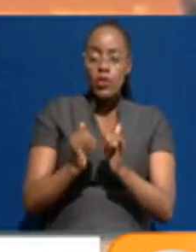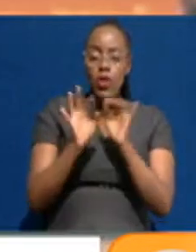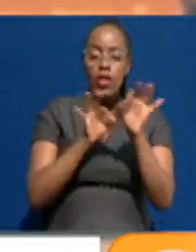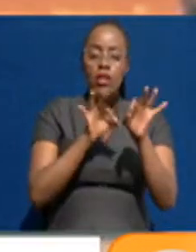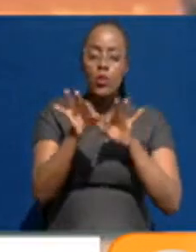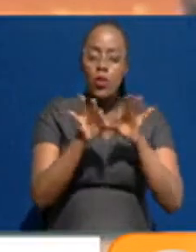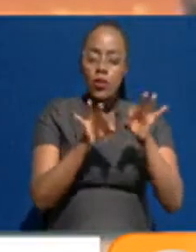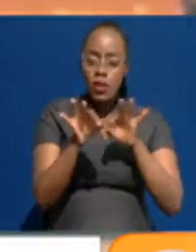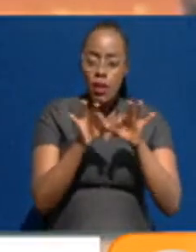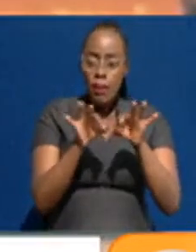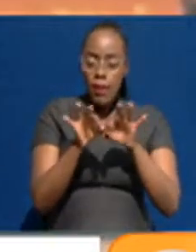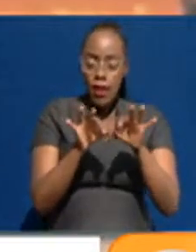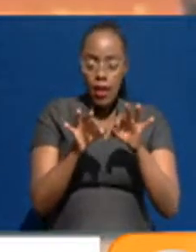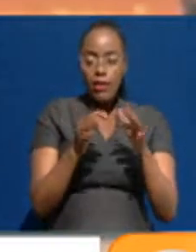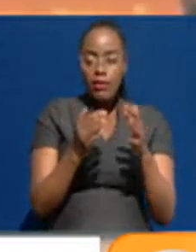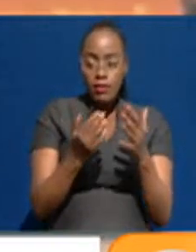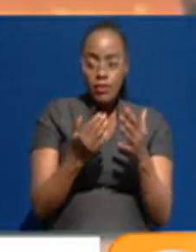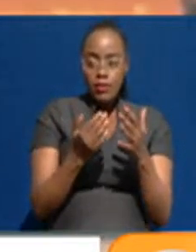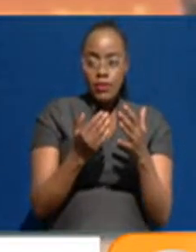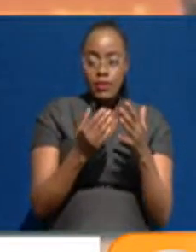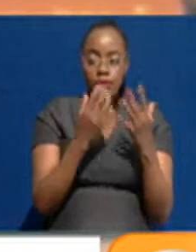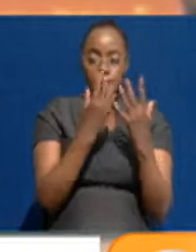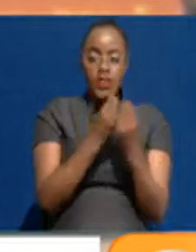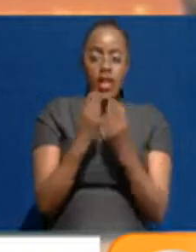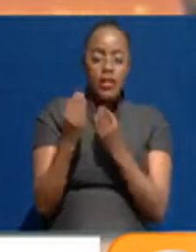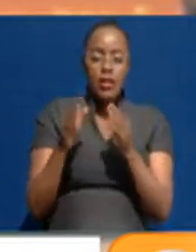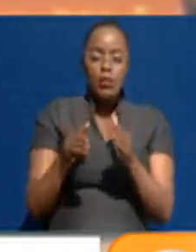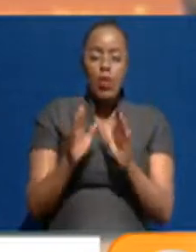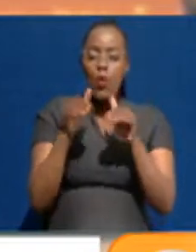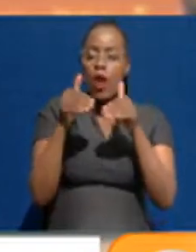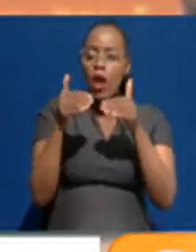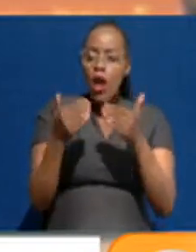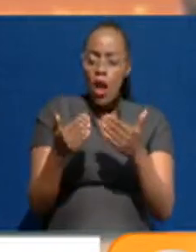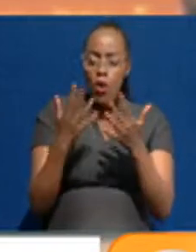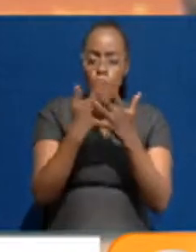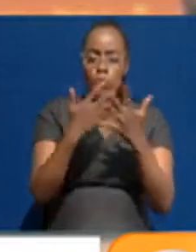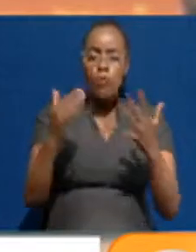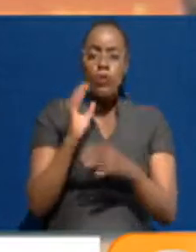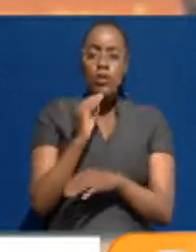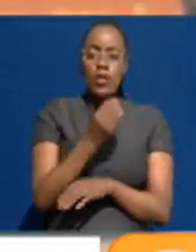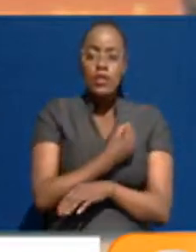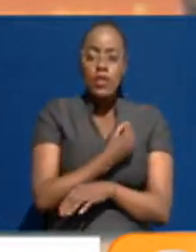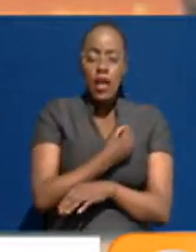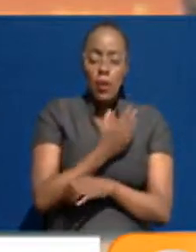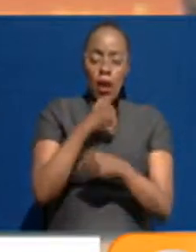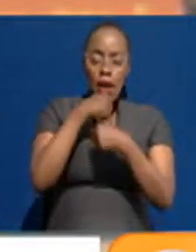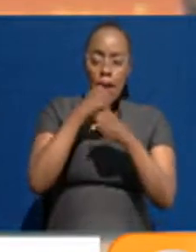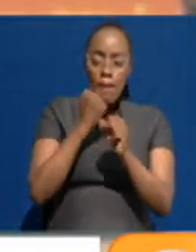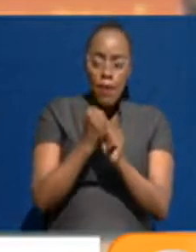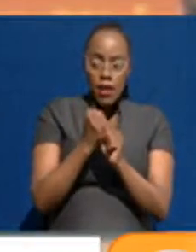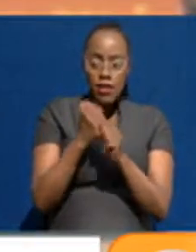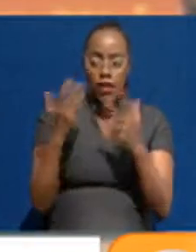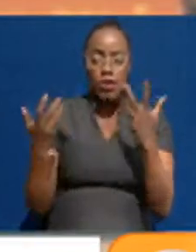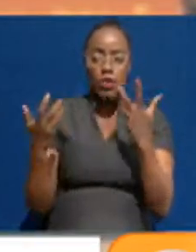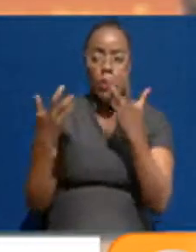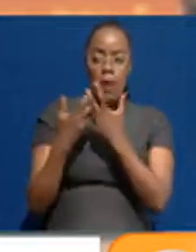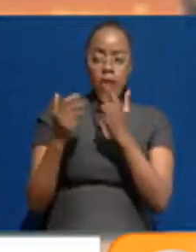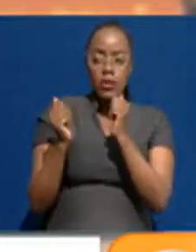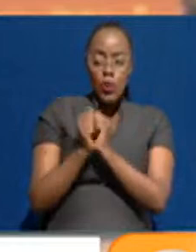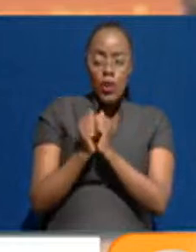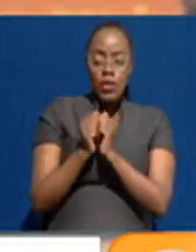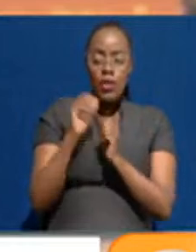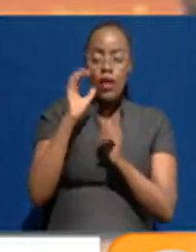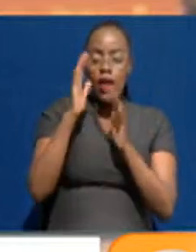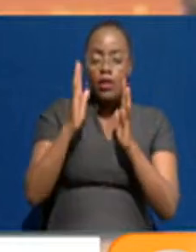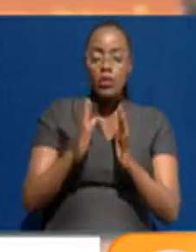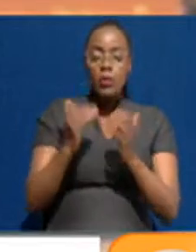explain in a simple manner how our products are tailored to or match the needs of the